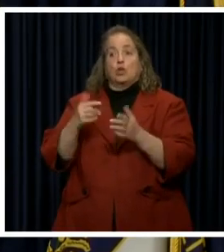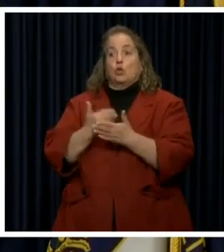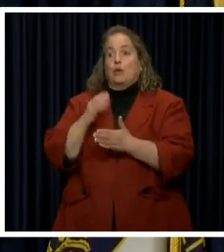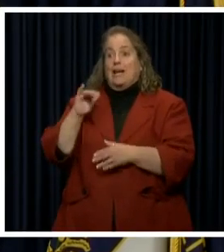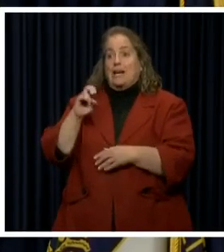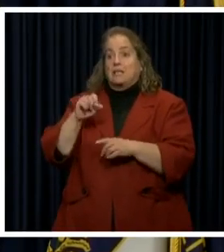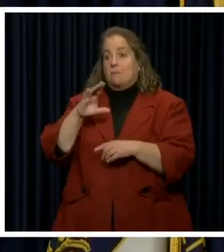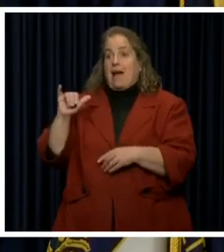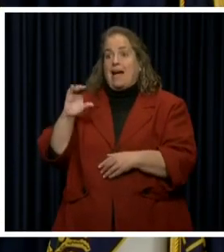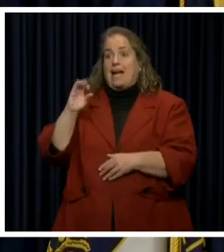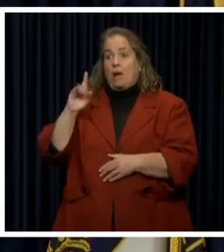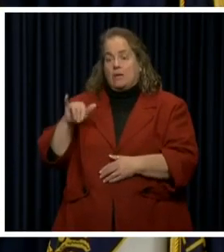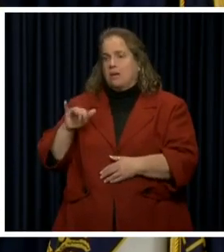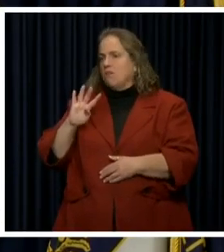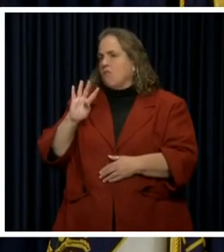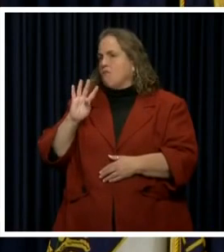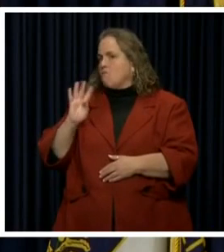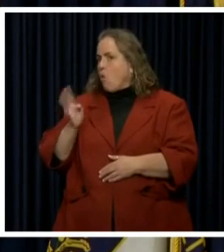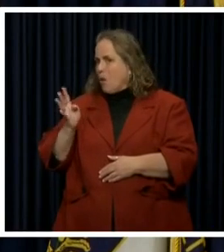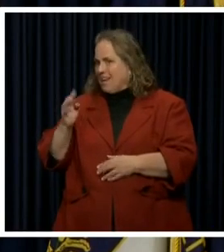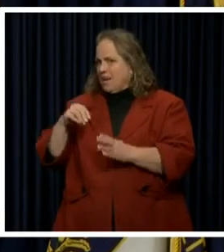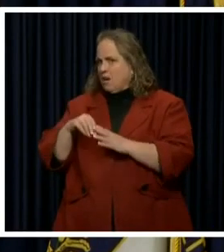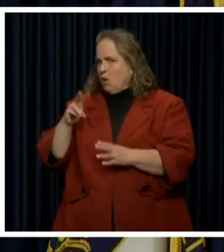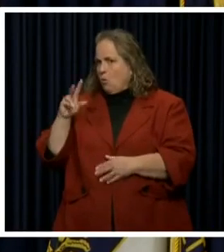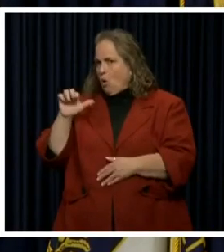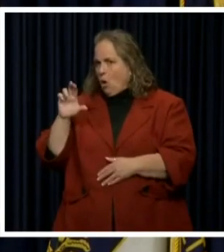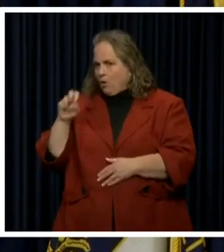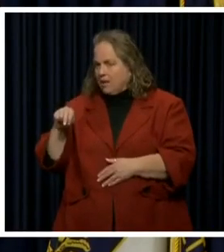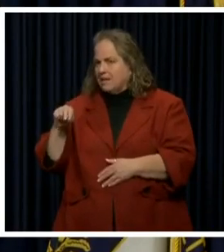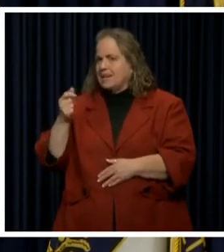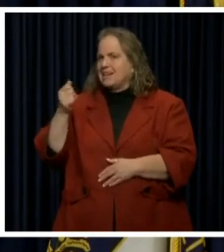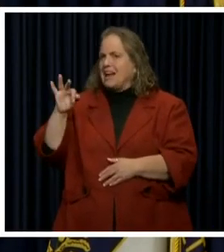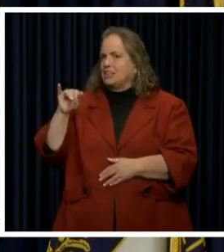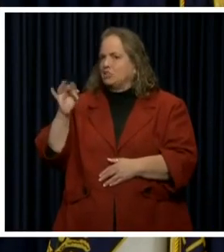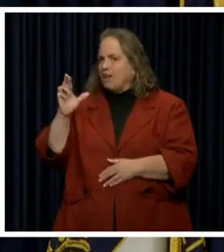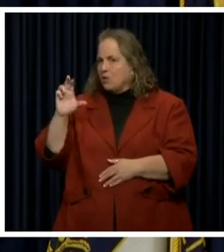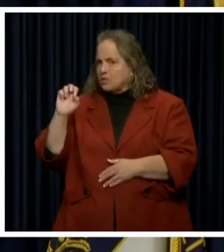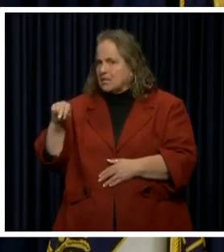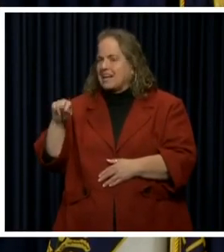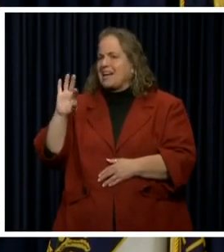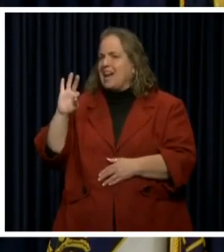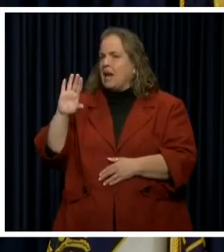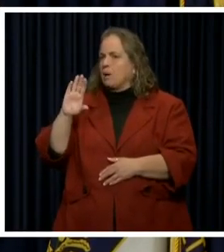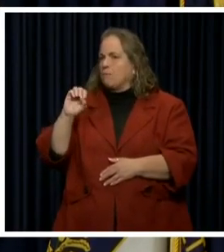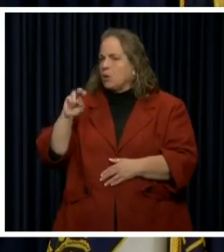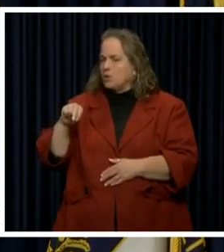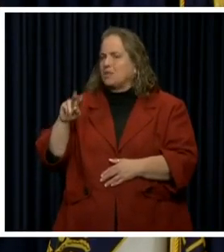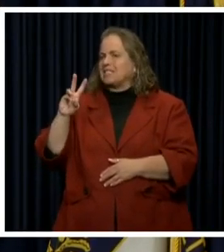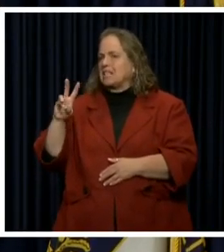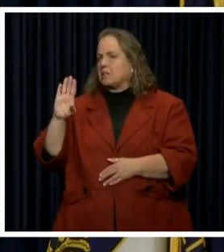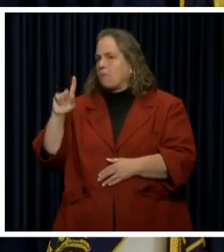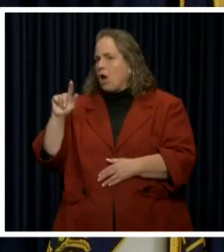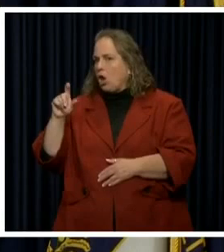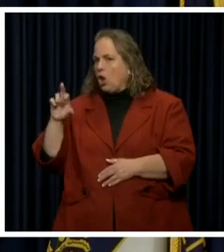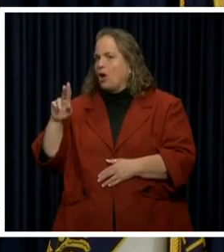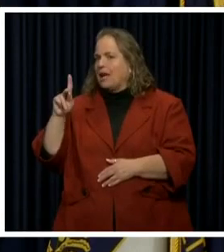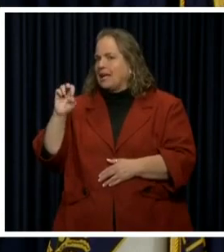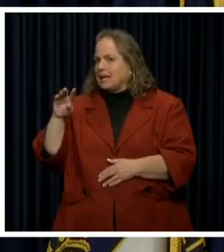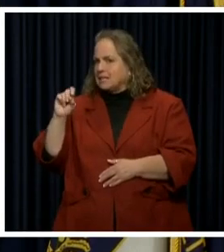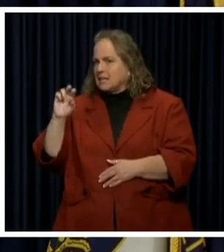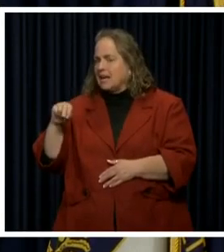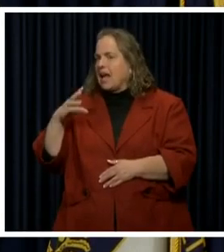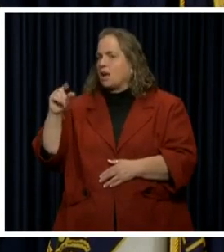is 40 in Warren, 19 in Jefferson, 9 in Boone, 6 in Butler, Kenton, and